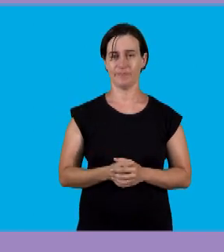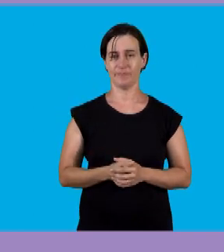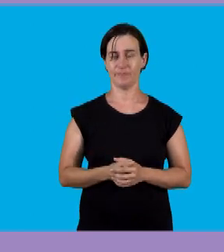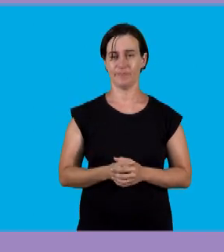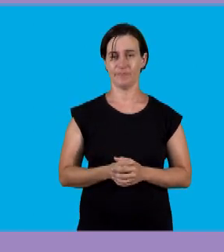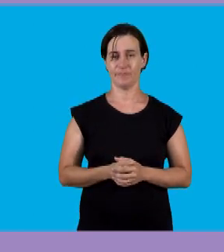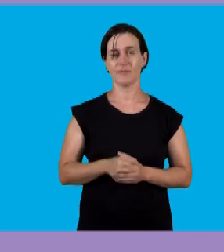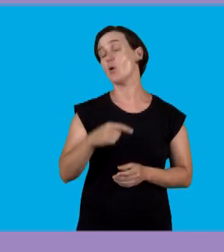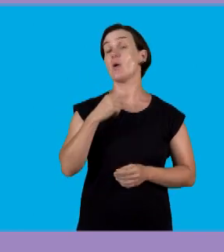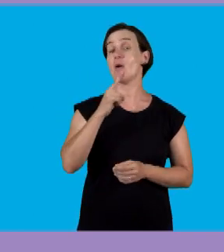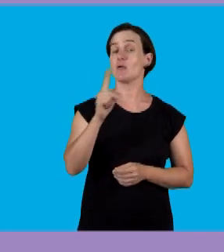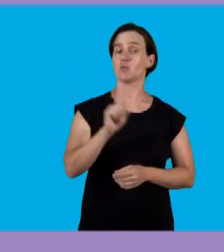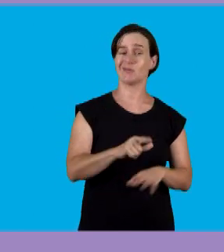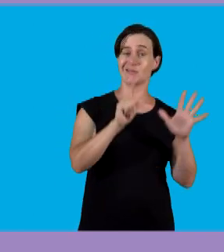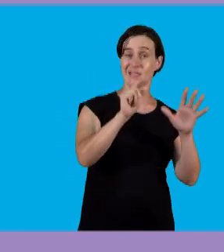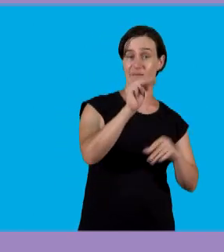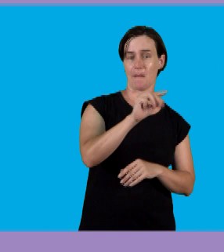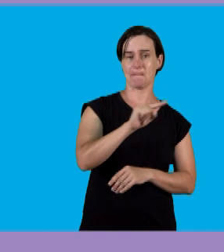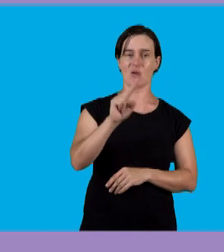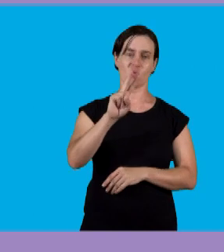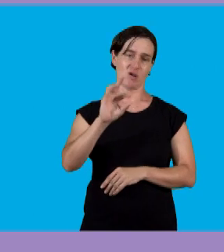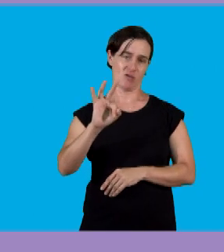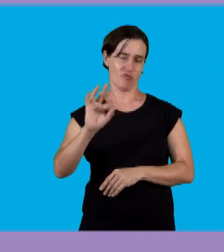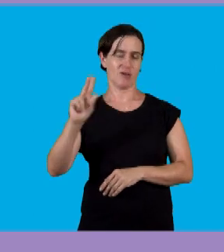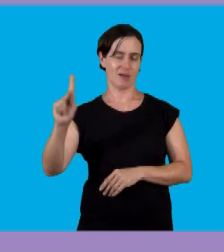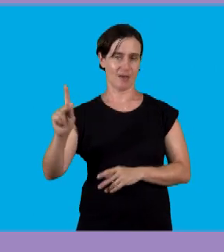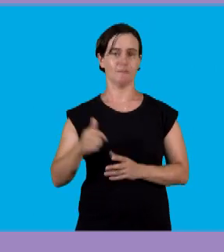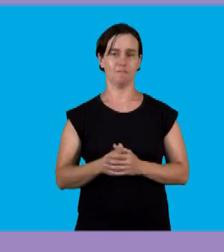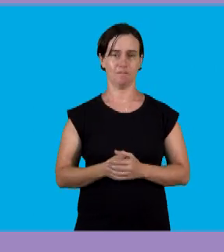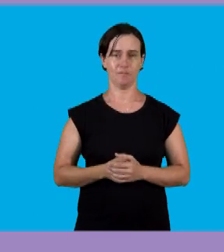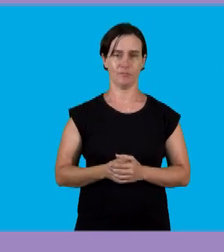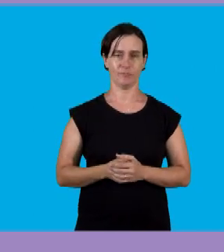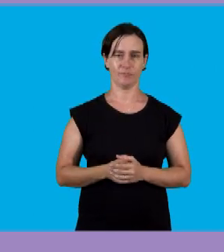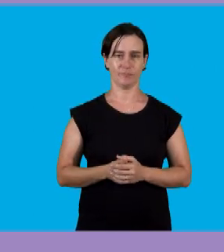23k. So our answer is going to be a 7m minus that